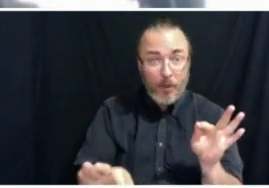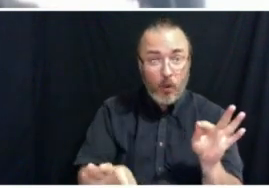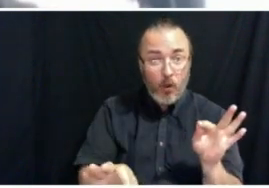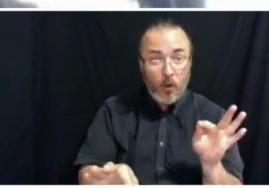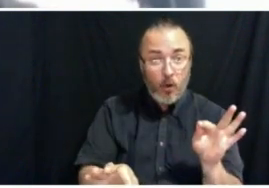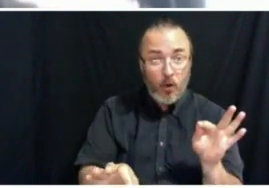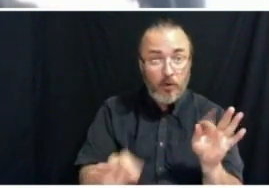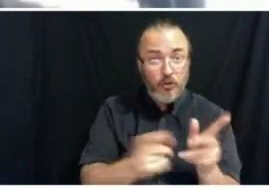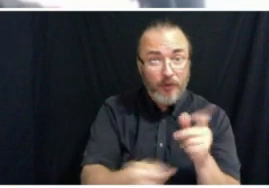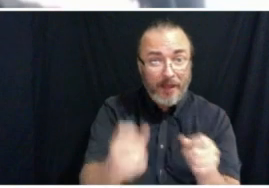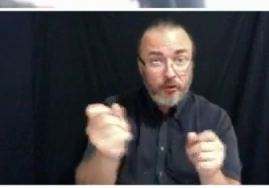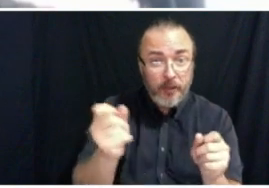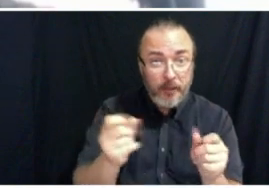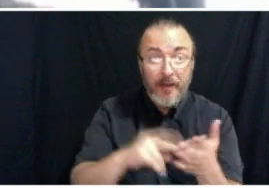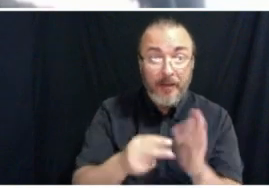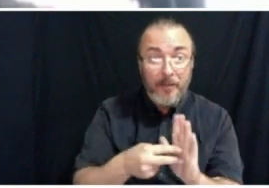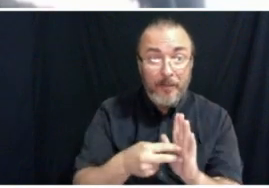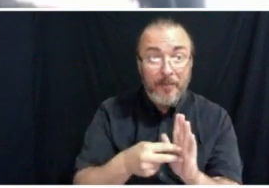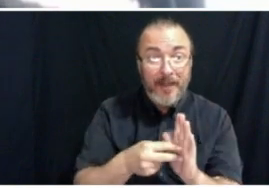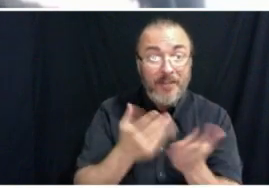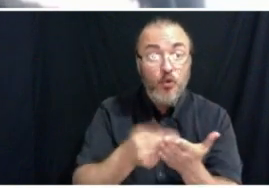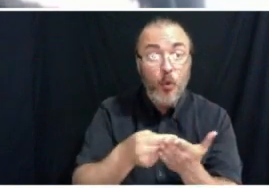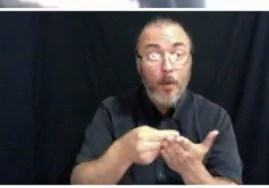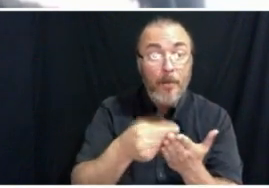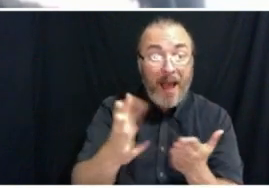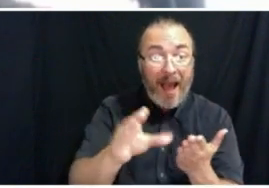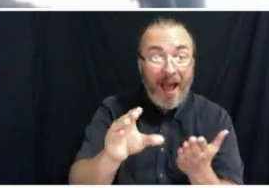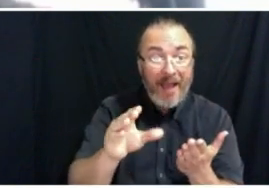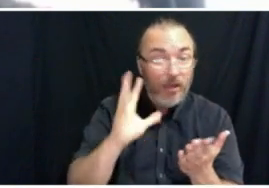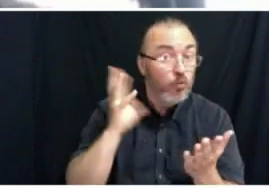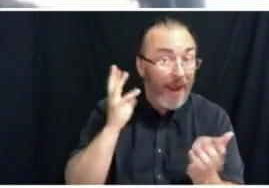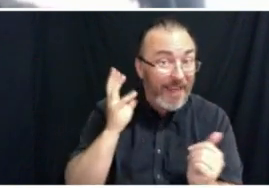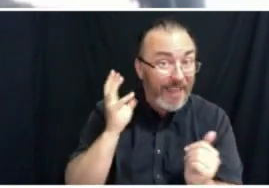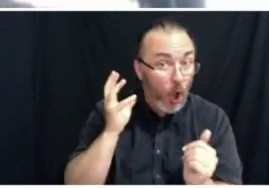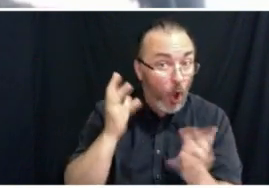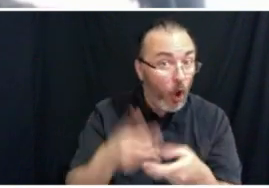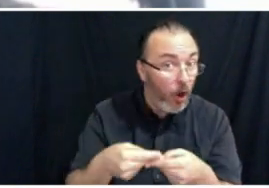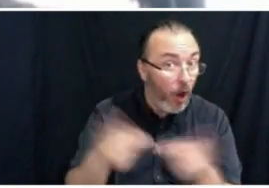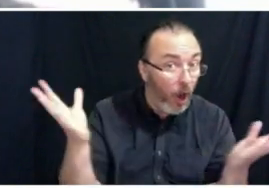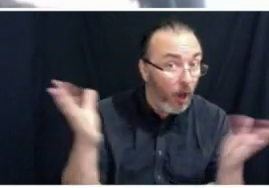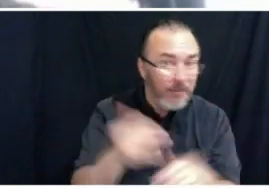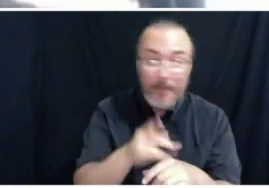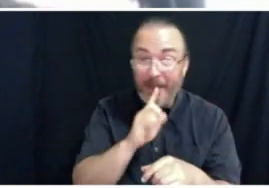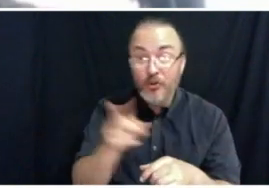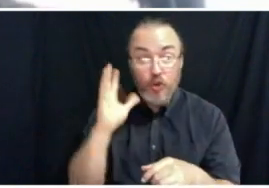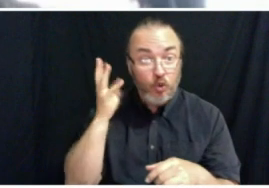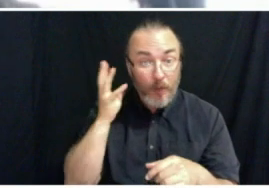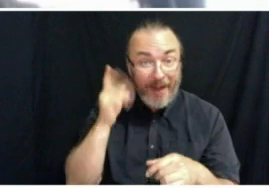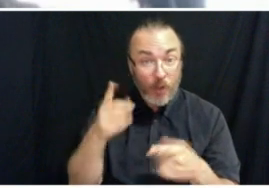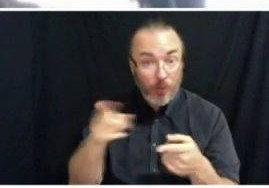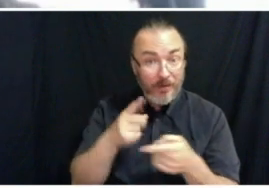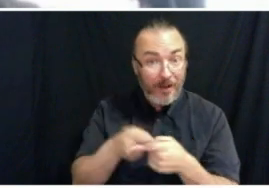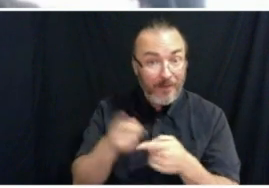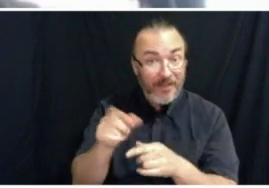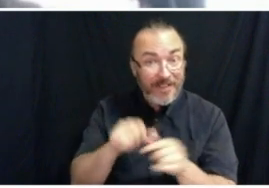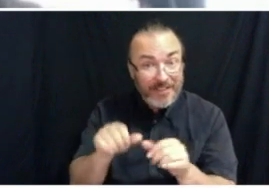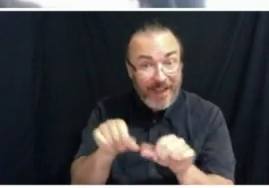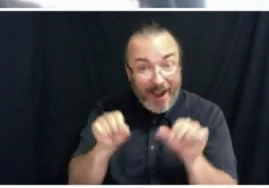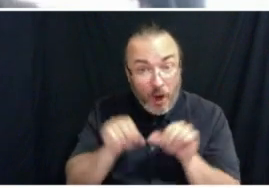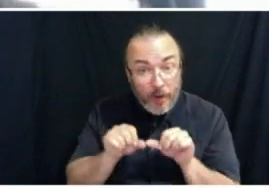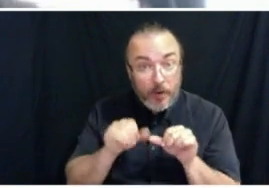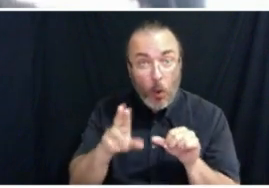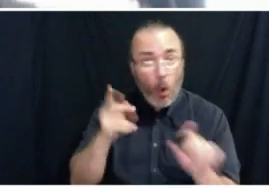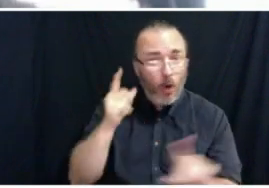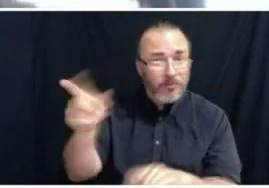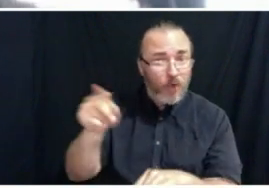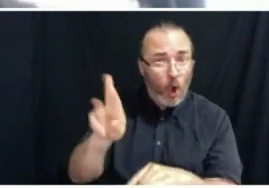strategies, and that is to buy up radios to ensure that children in conflict areas or areas where they're relatively remote from